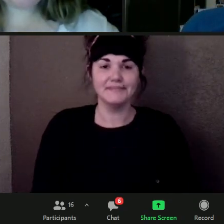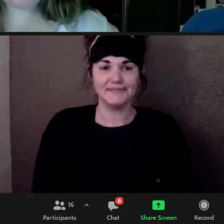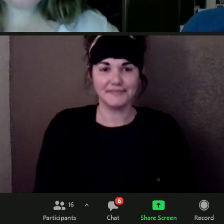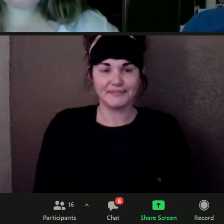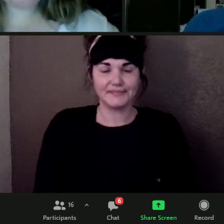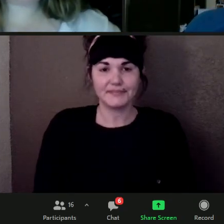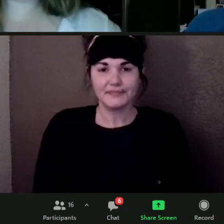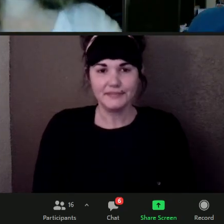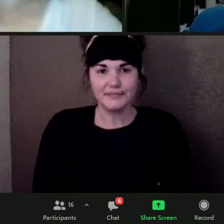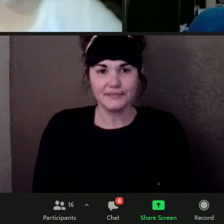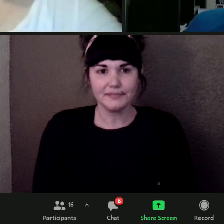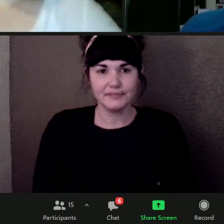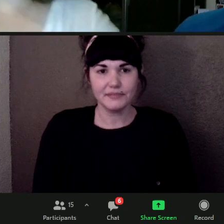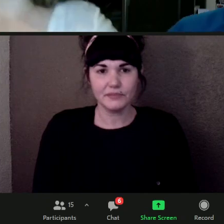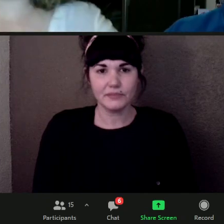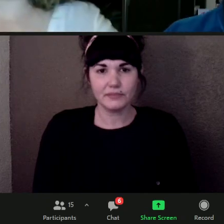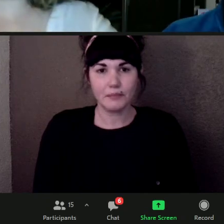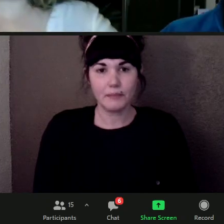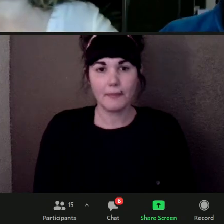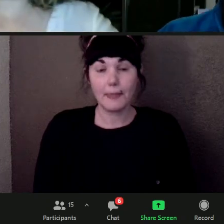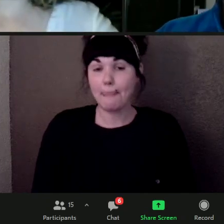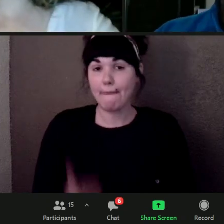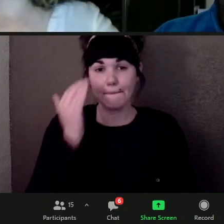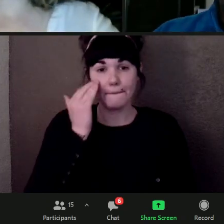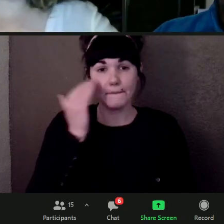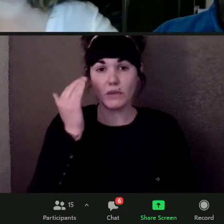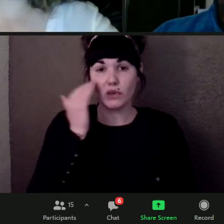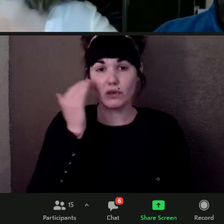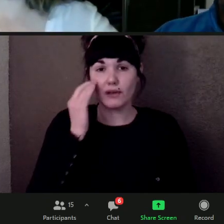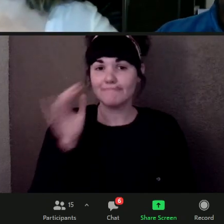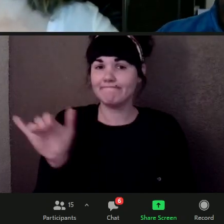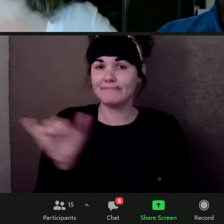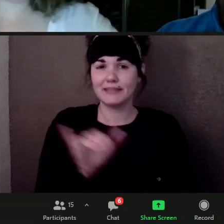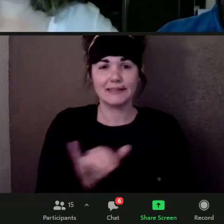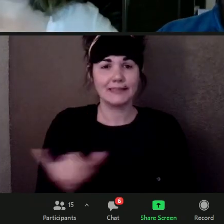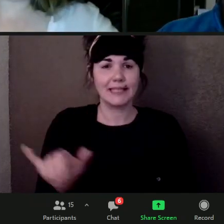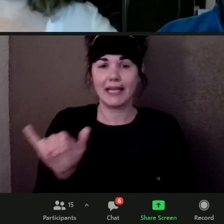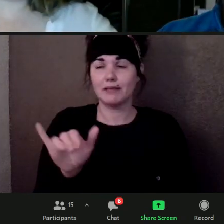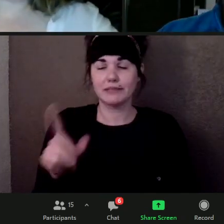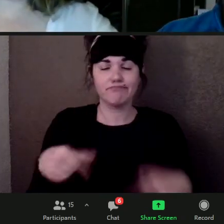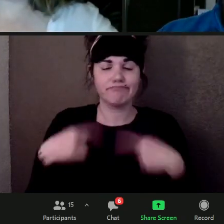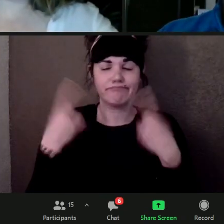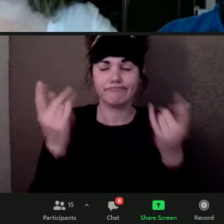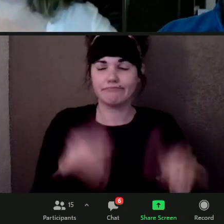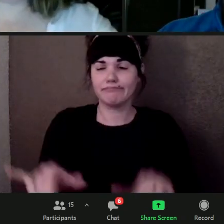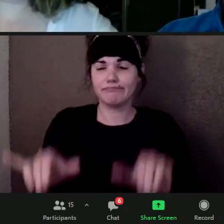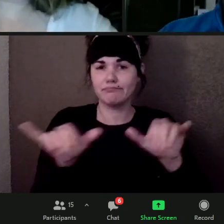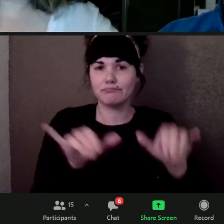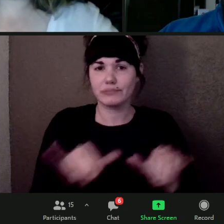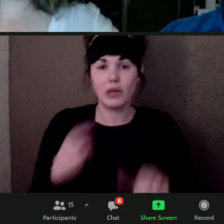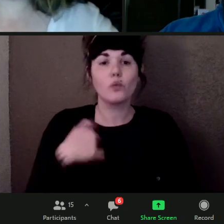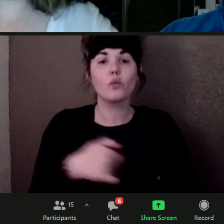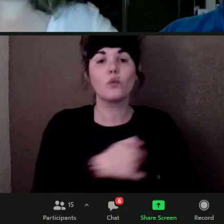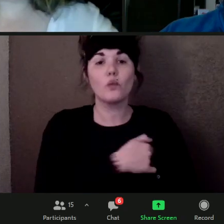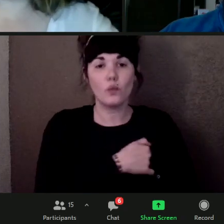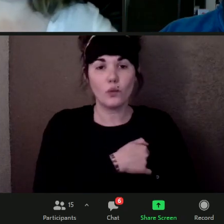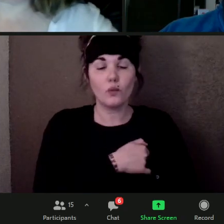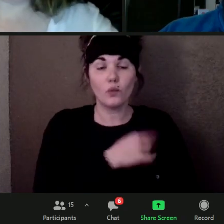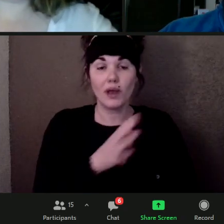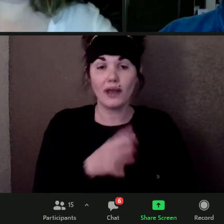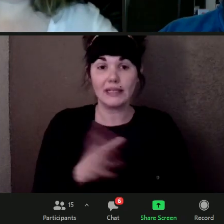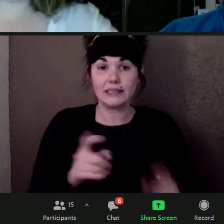And, you know, as always, this is not just us bringing information to you, but